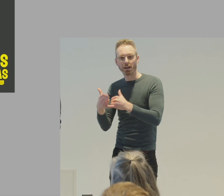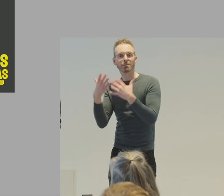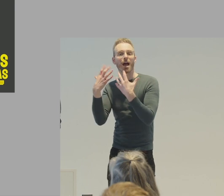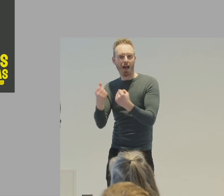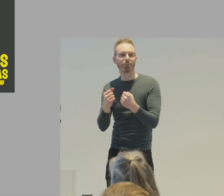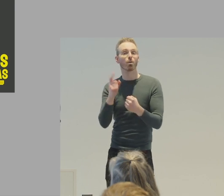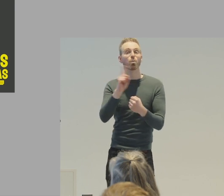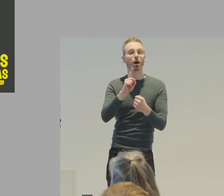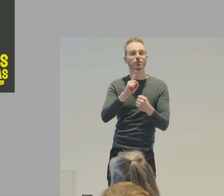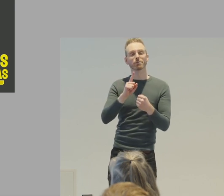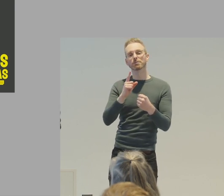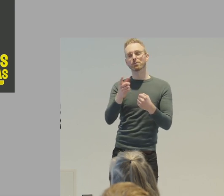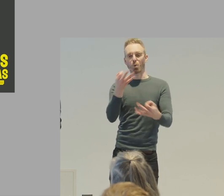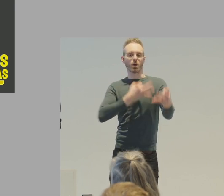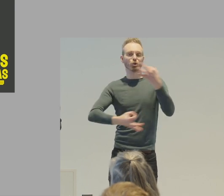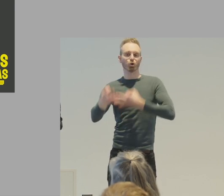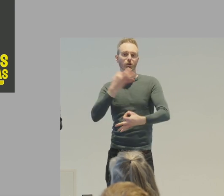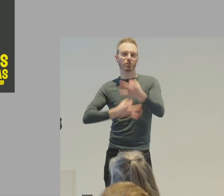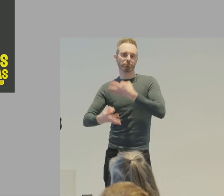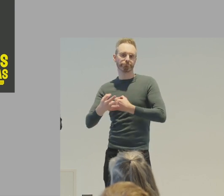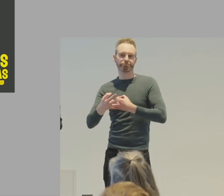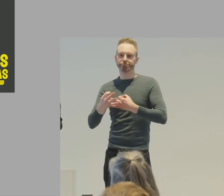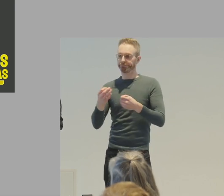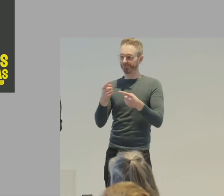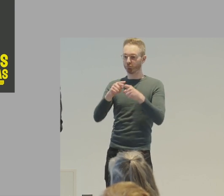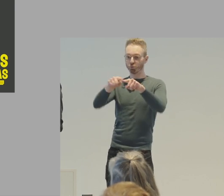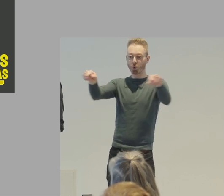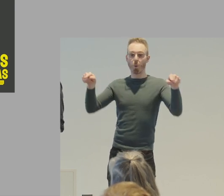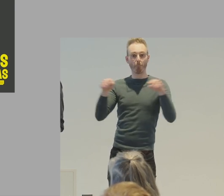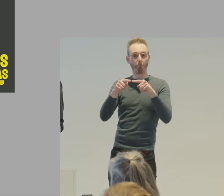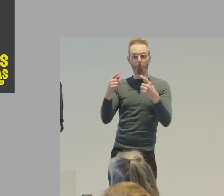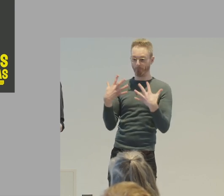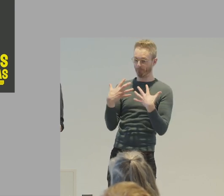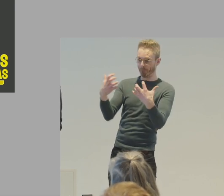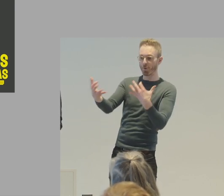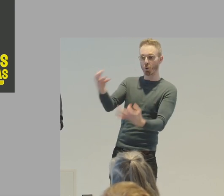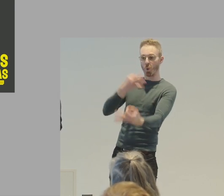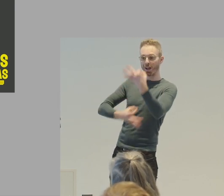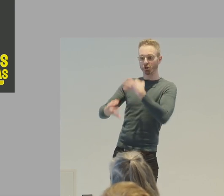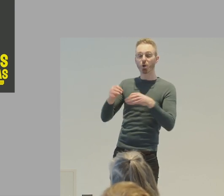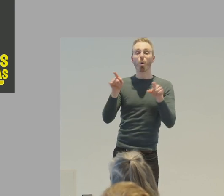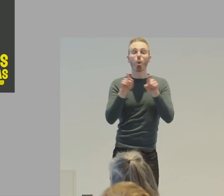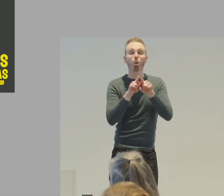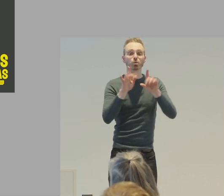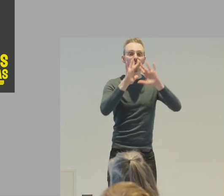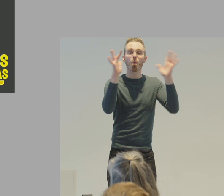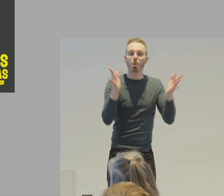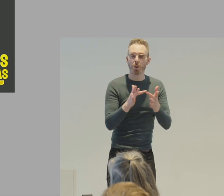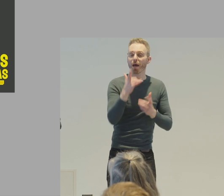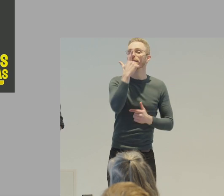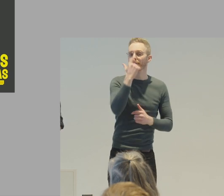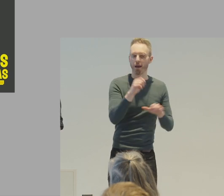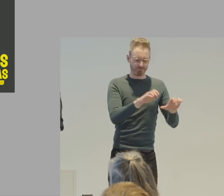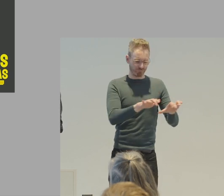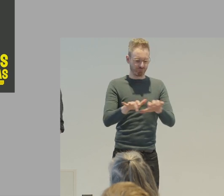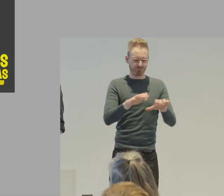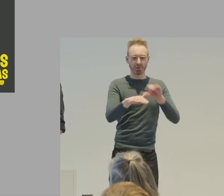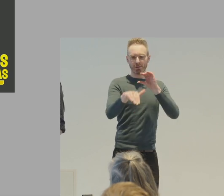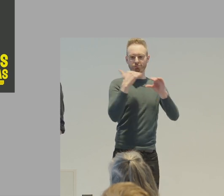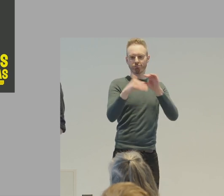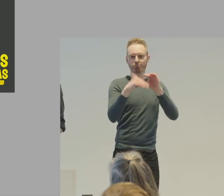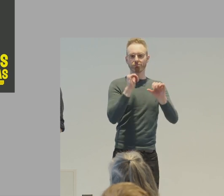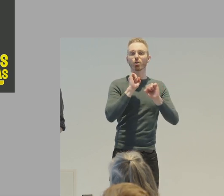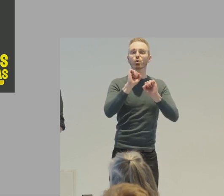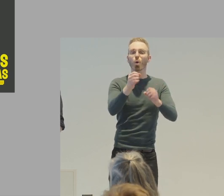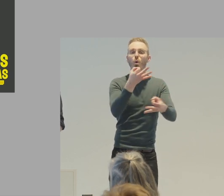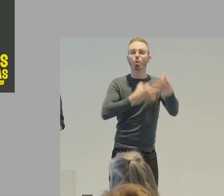put questions out for the room and on the live stream. So if you've got any questions, do hold them to before the break and before the end. What we're saying to